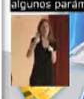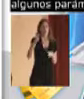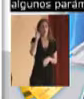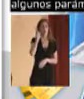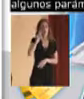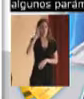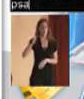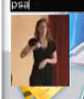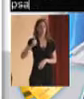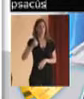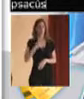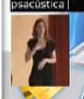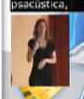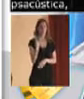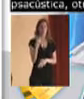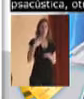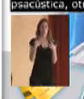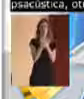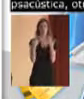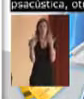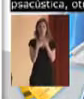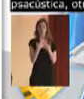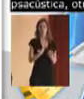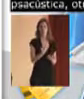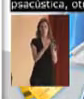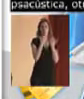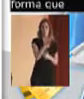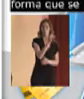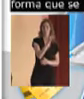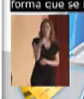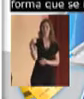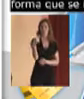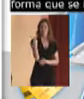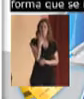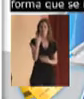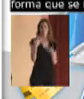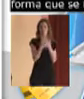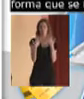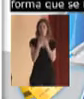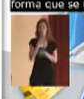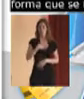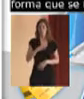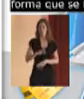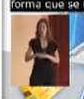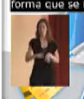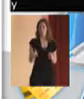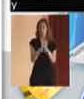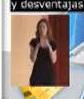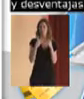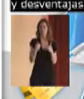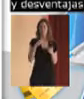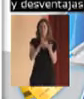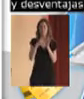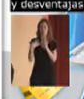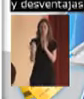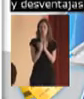codified psychoacoustically, others arbitrarily, in order to increase the advantages and decrease the disadvantages of any of these